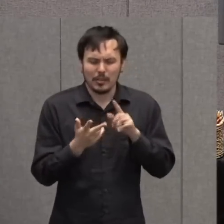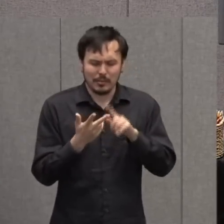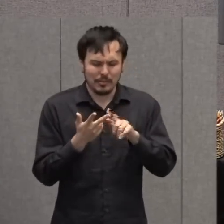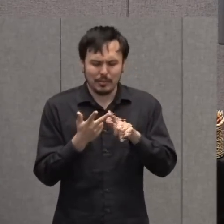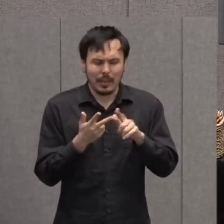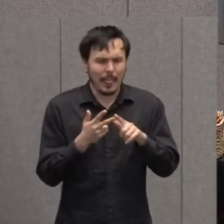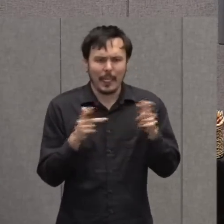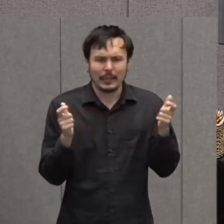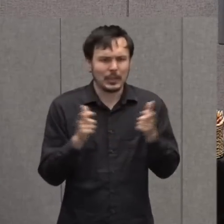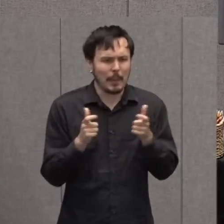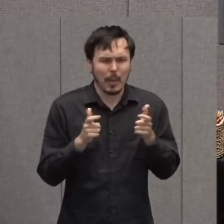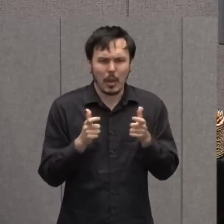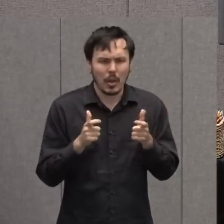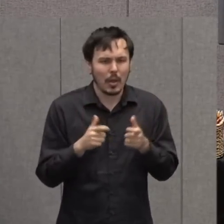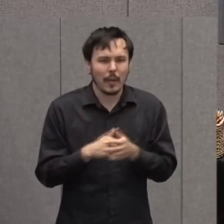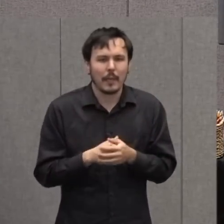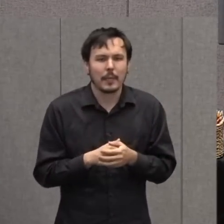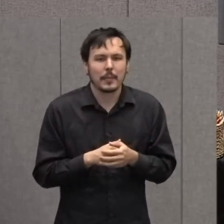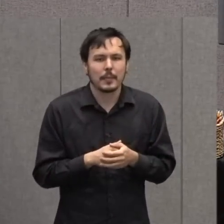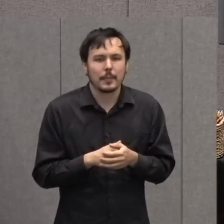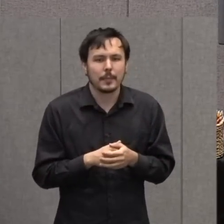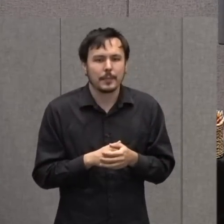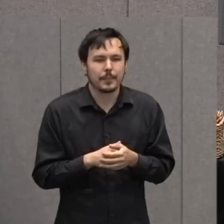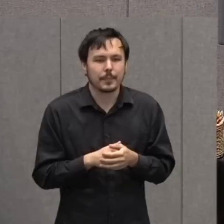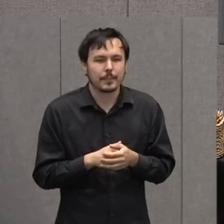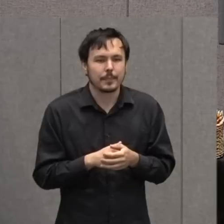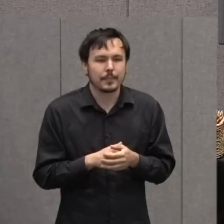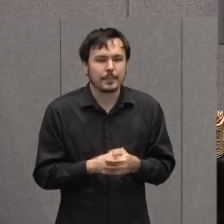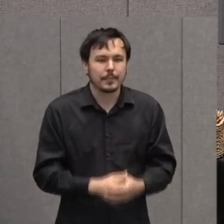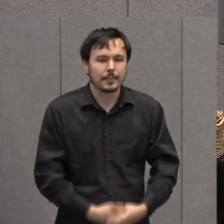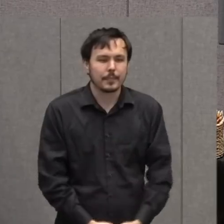small. Yeah, I need to start. Okay, there we go.